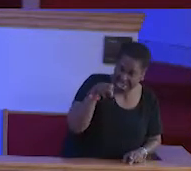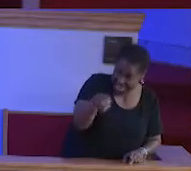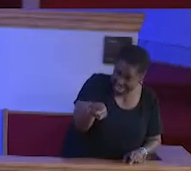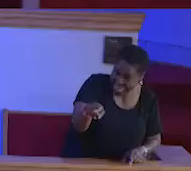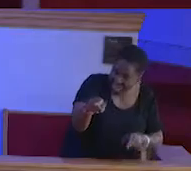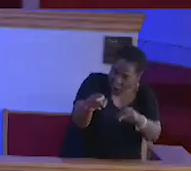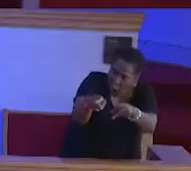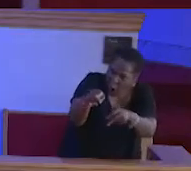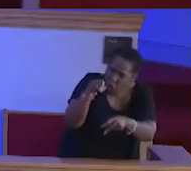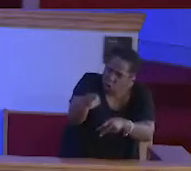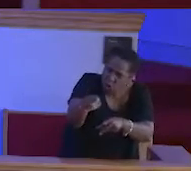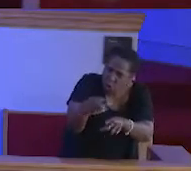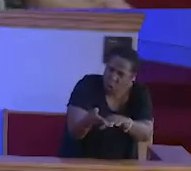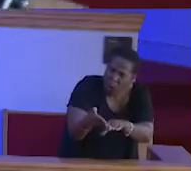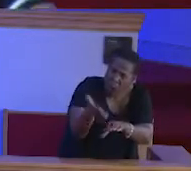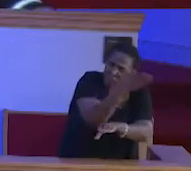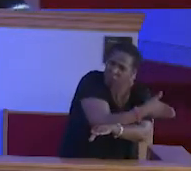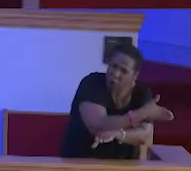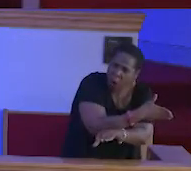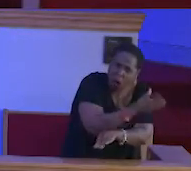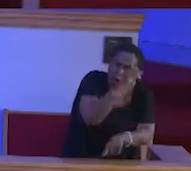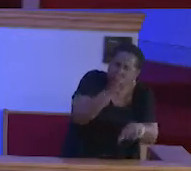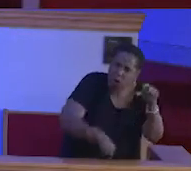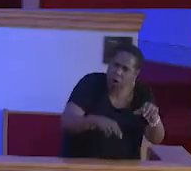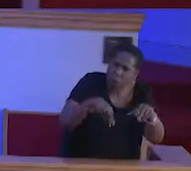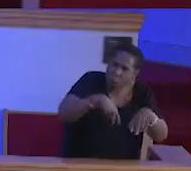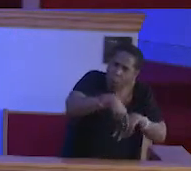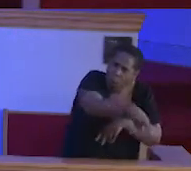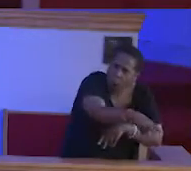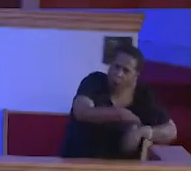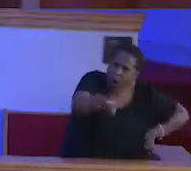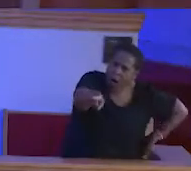one that used to.